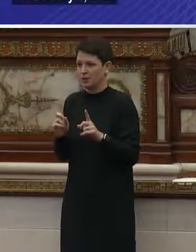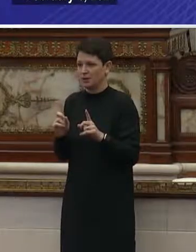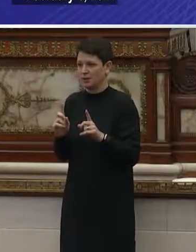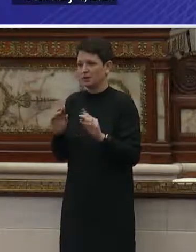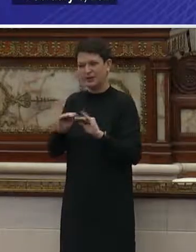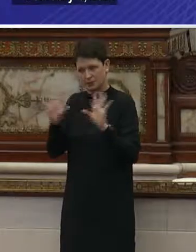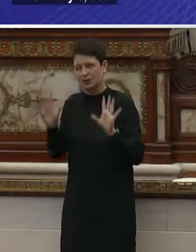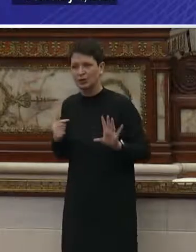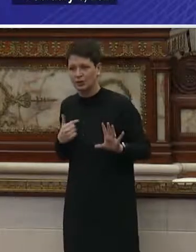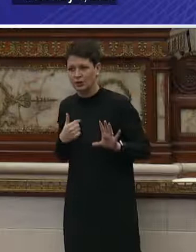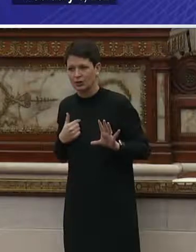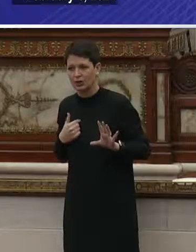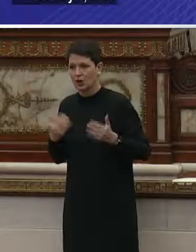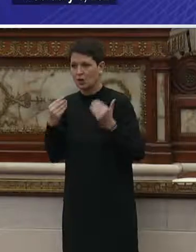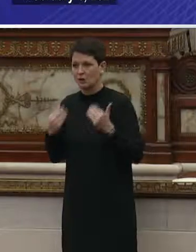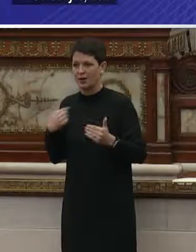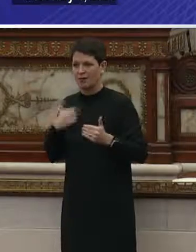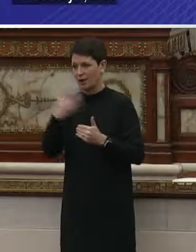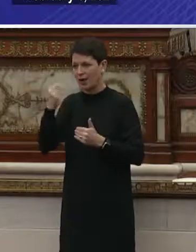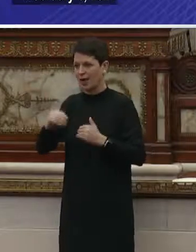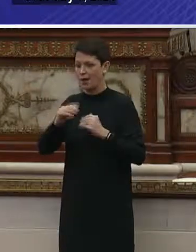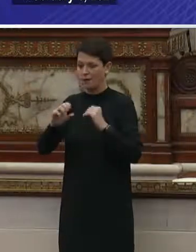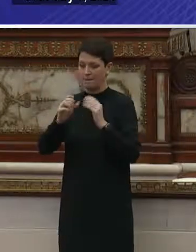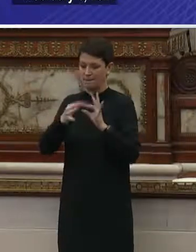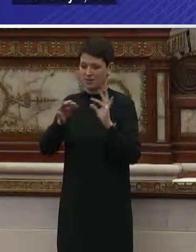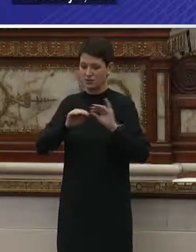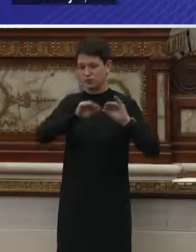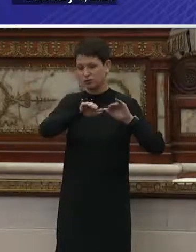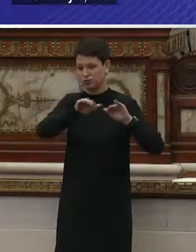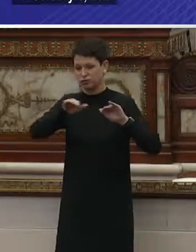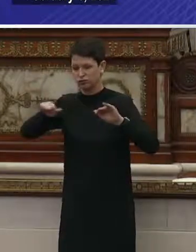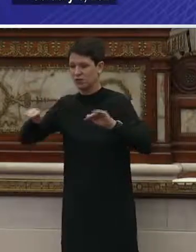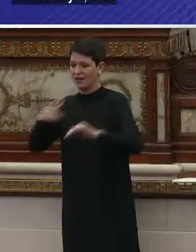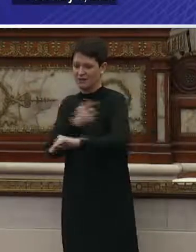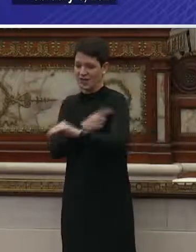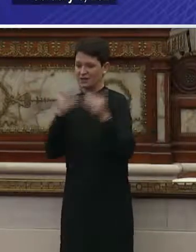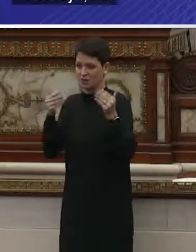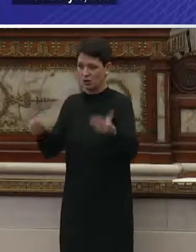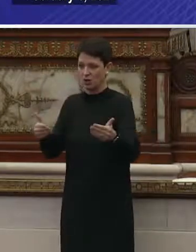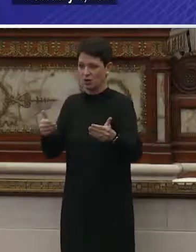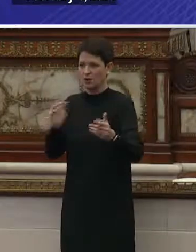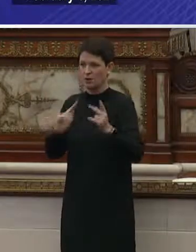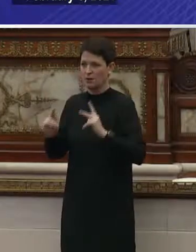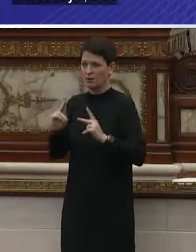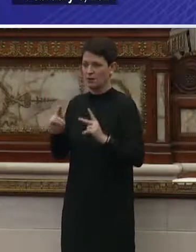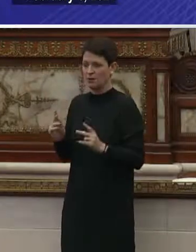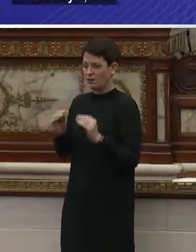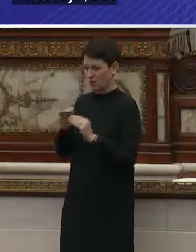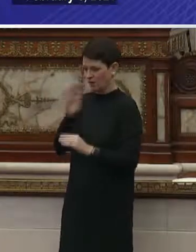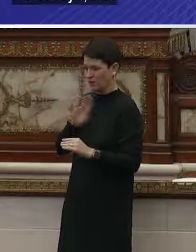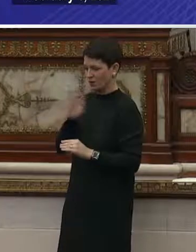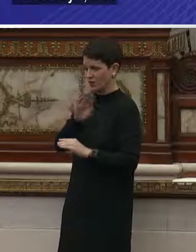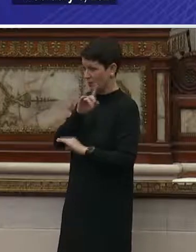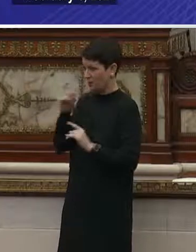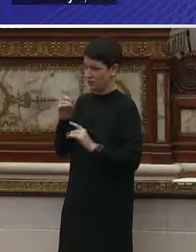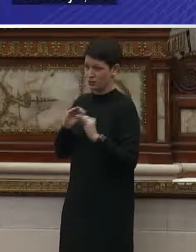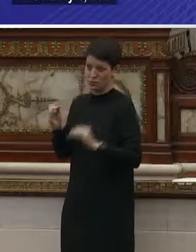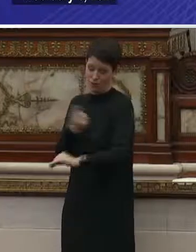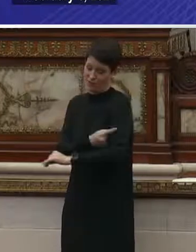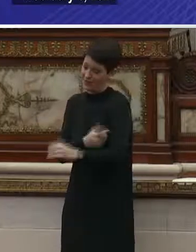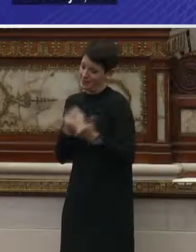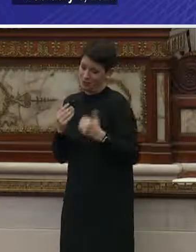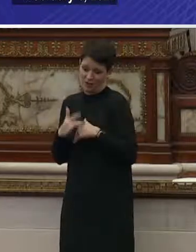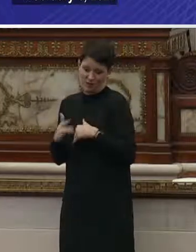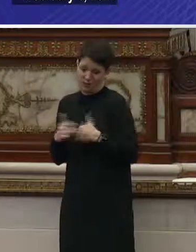let's be clear. Right now, if we were out there pumping out messages to say get vaccinated, people are going to be more frustrated because there is a demand for vaccination